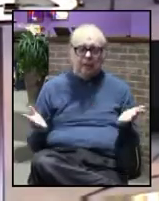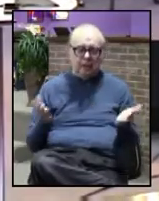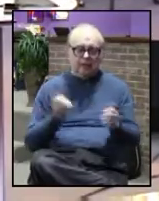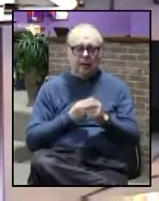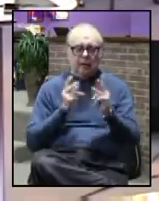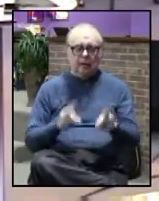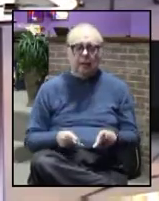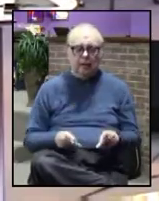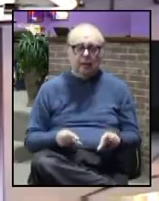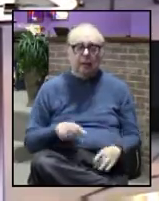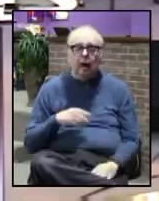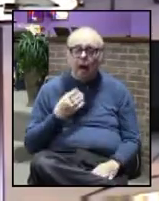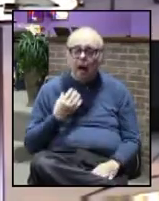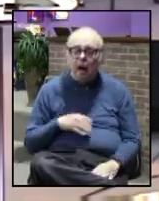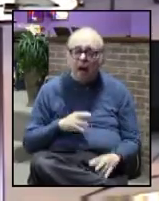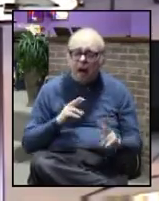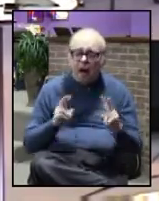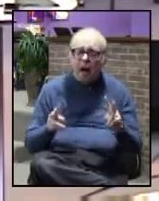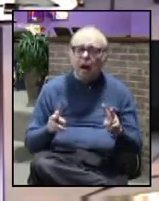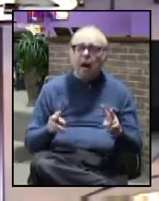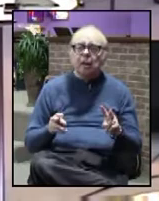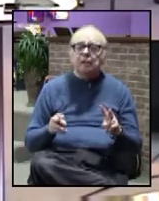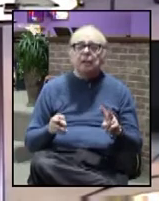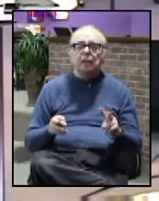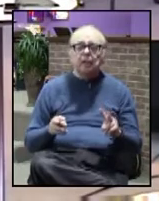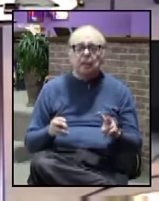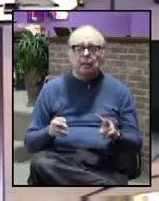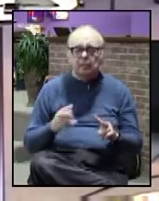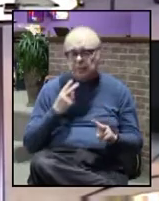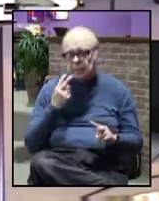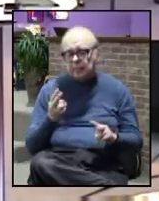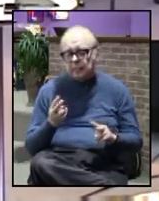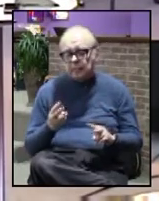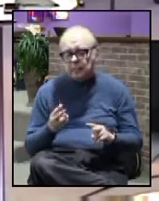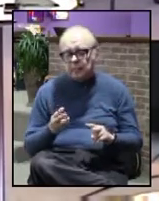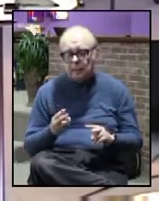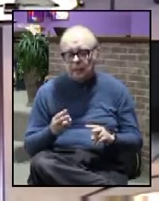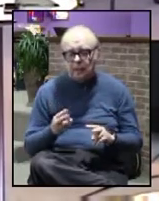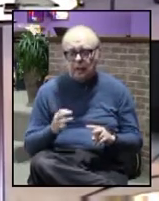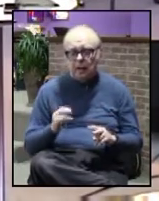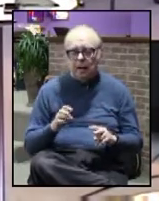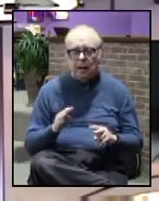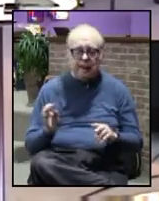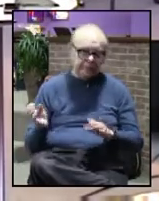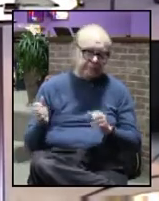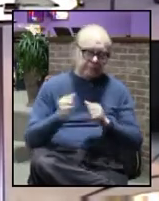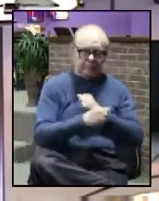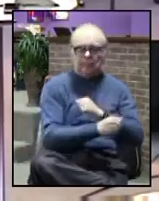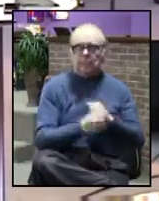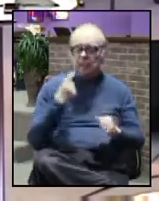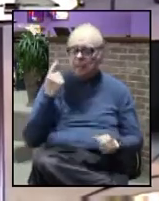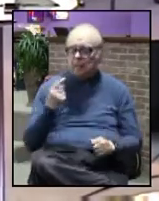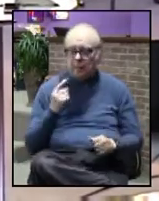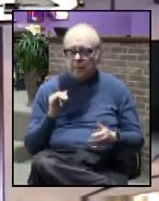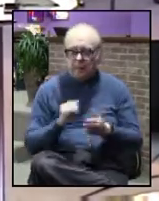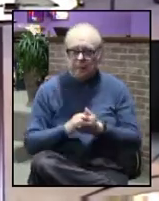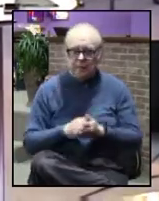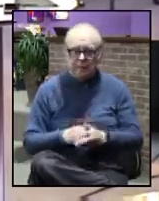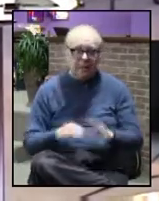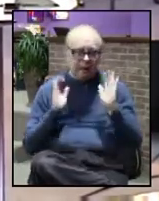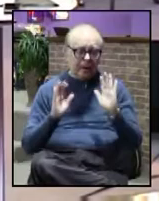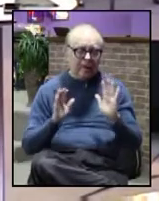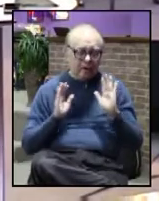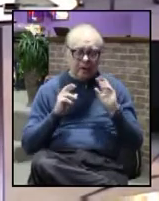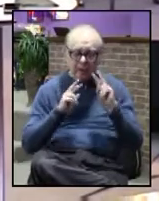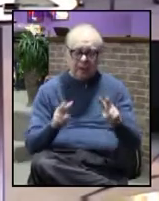And everybody's just in awe and awesome, and you get caught up in the moment, and you start seeing this ice just pass by you, and you're thinking, this is